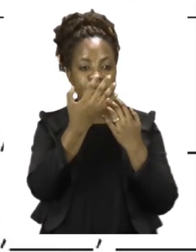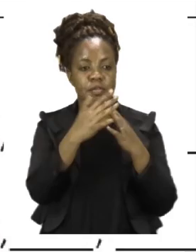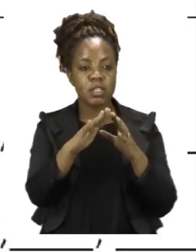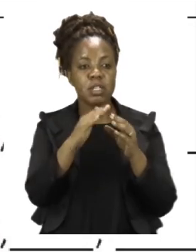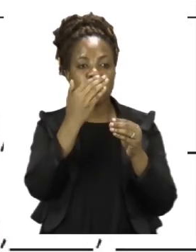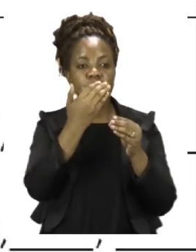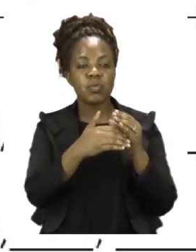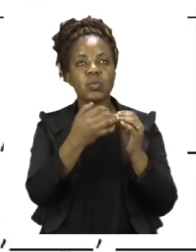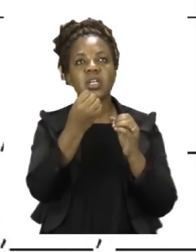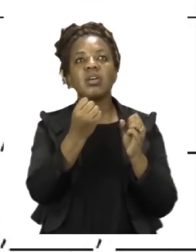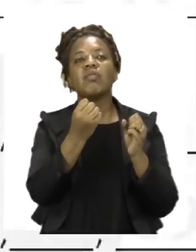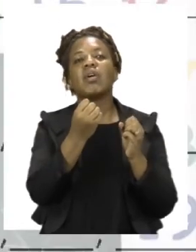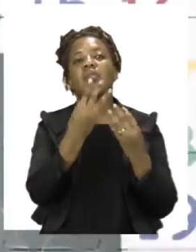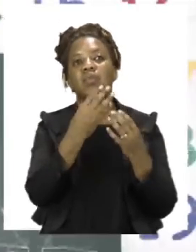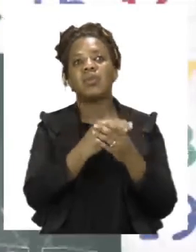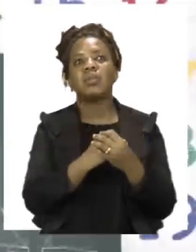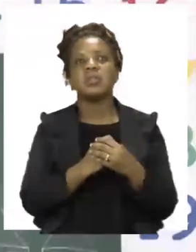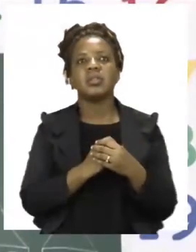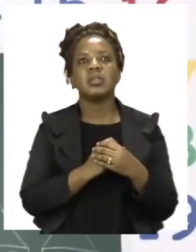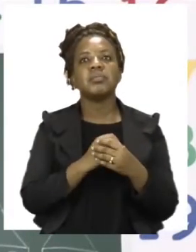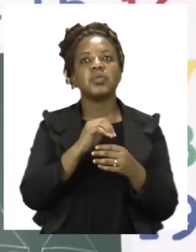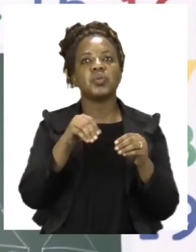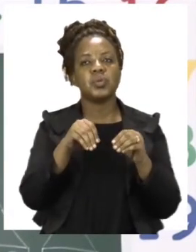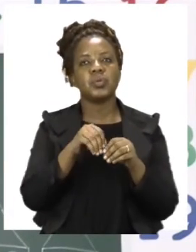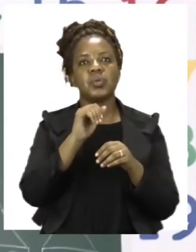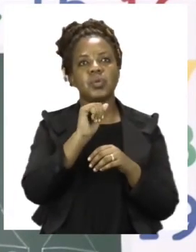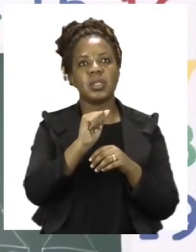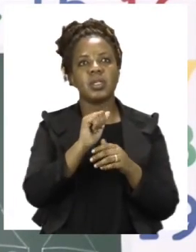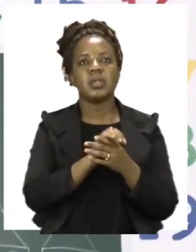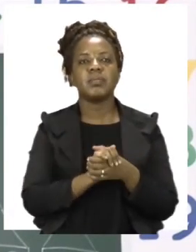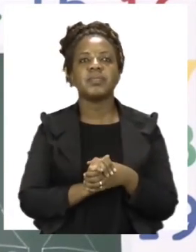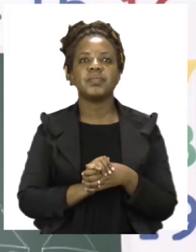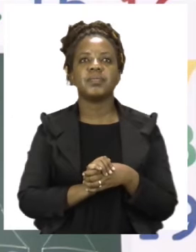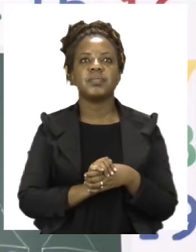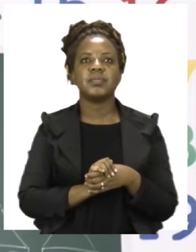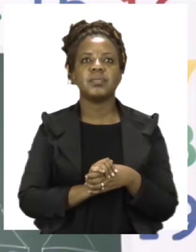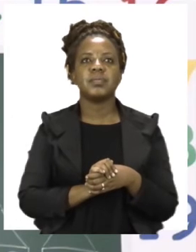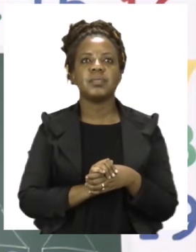please take a look at the board and we will do A together. Now A has